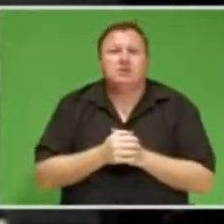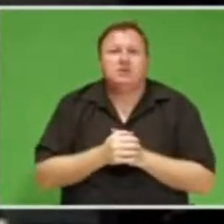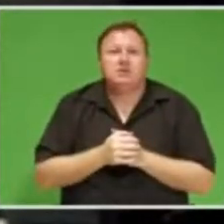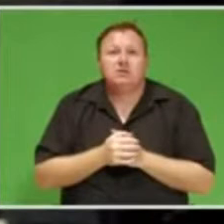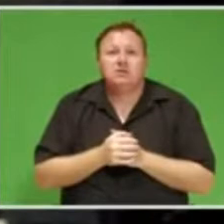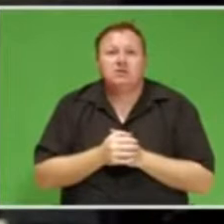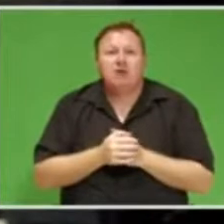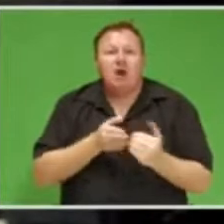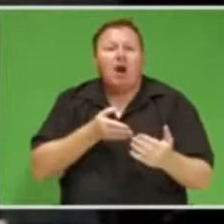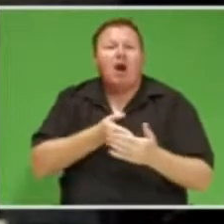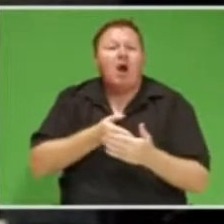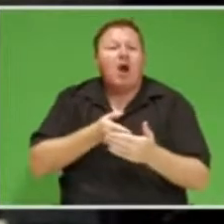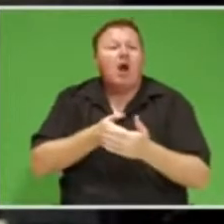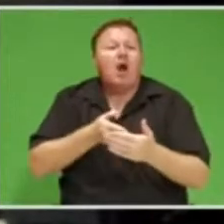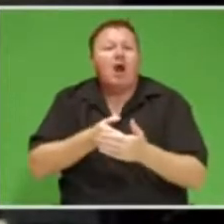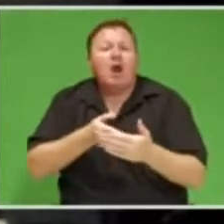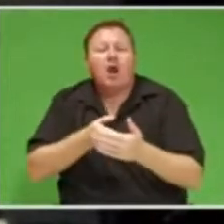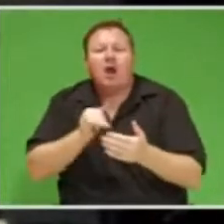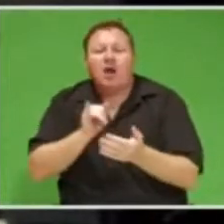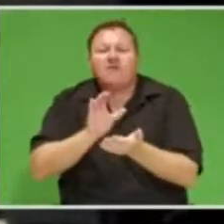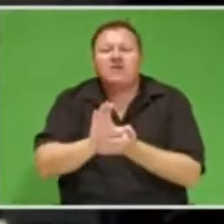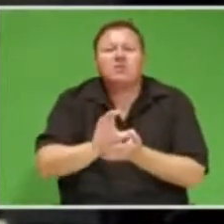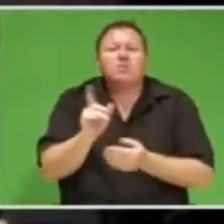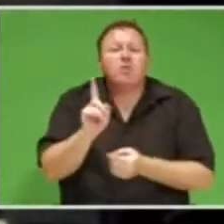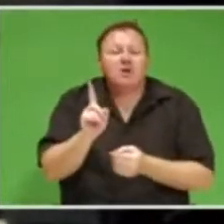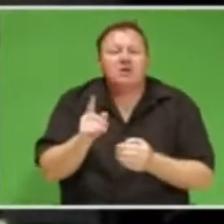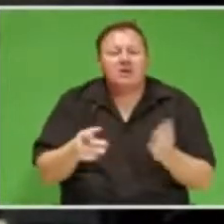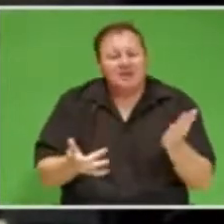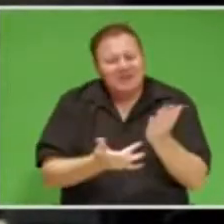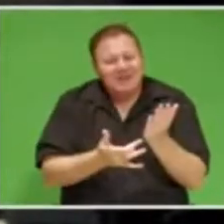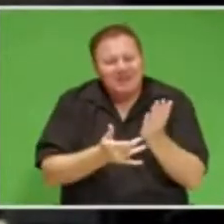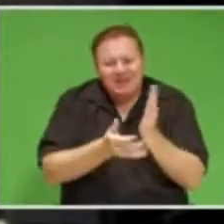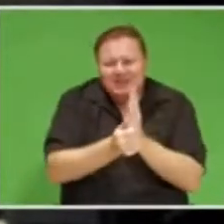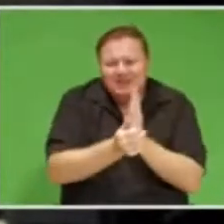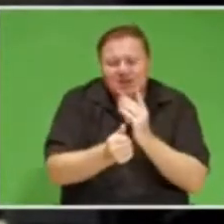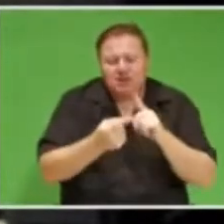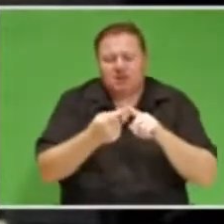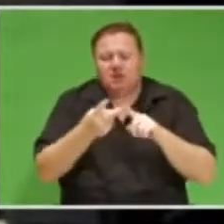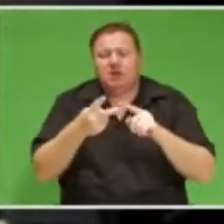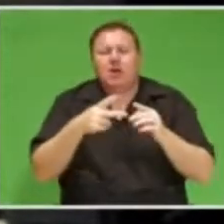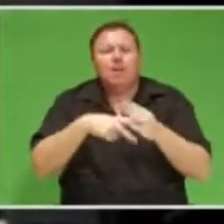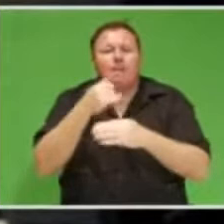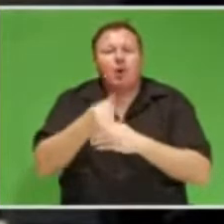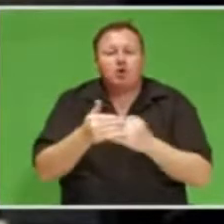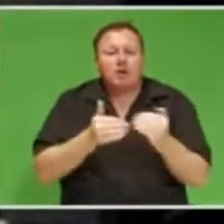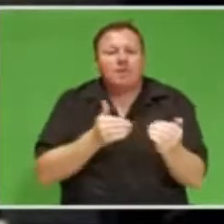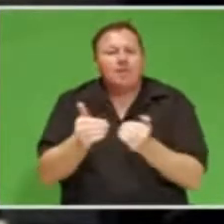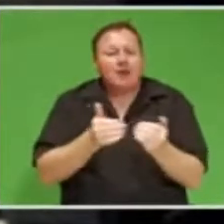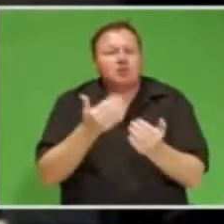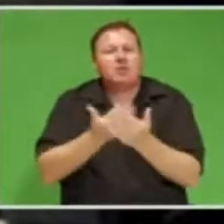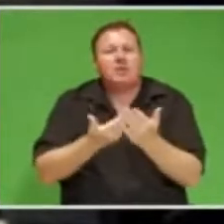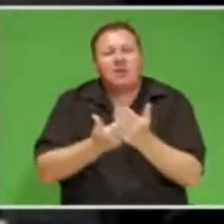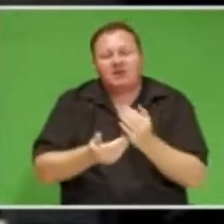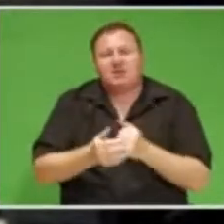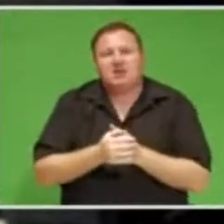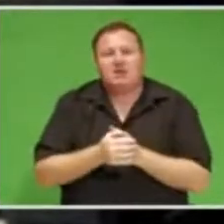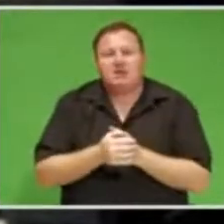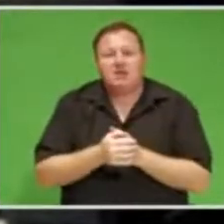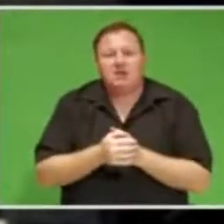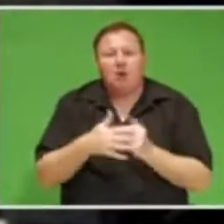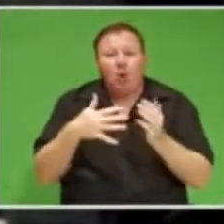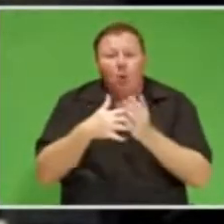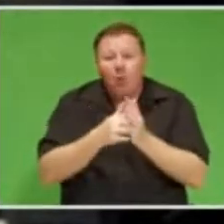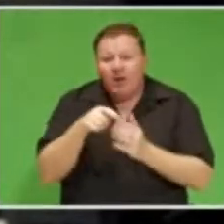is the lack of technical skills, project management capacity. And we have found this